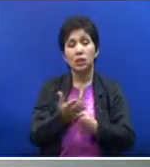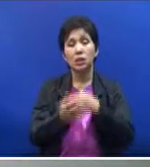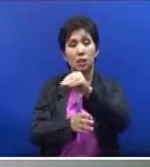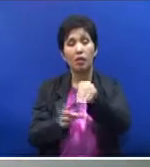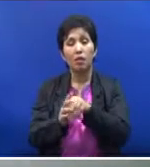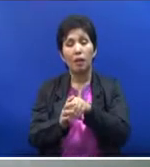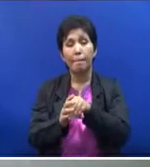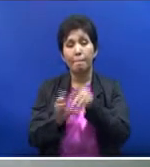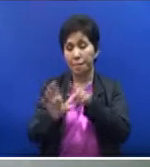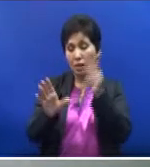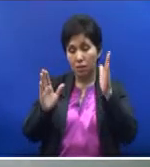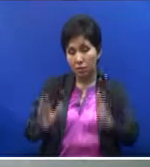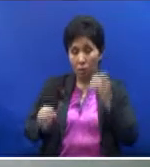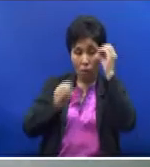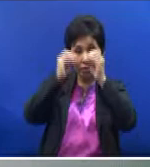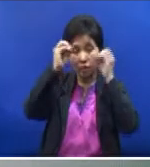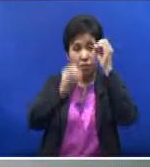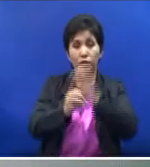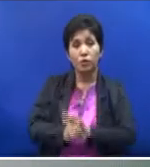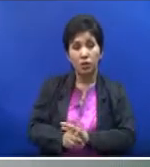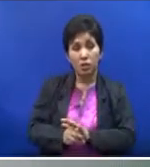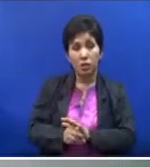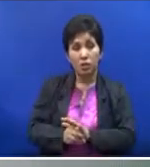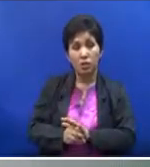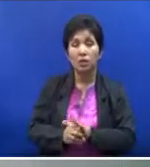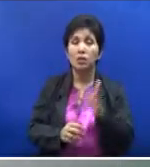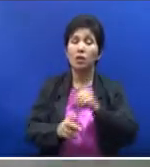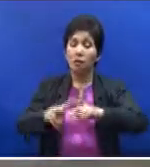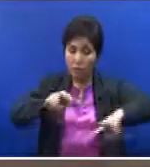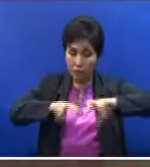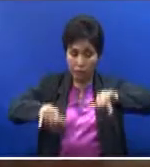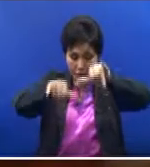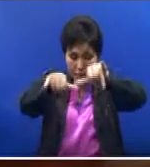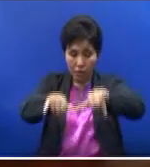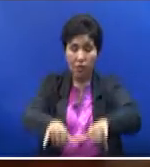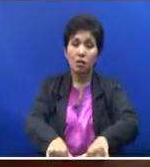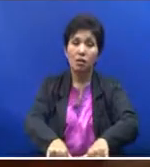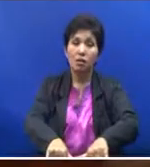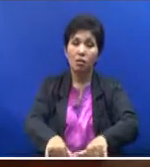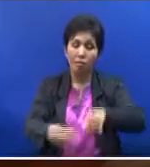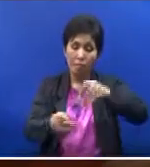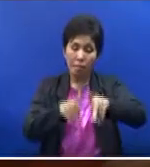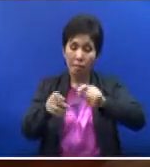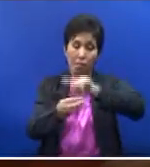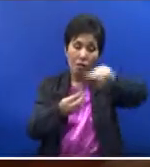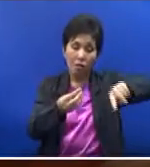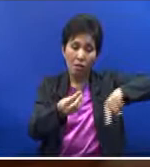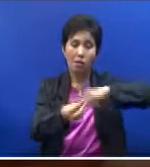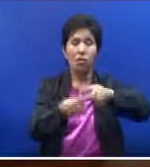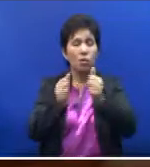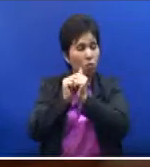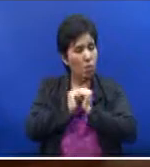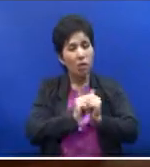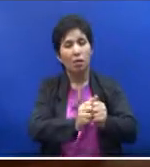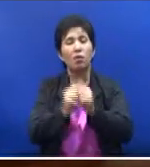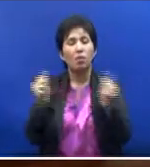involves participant observation, whereby the researcher have to stay, have to mingle around, okay, have to stay together